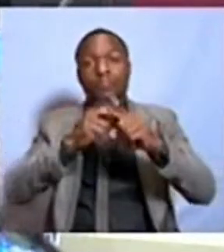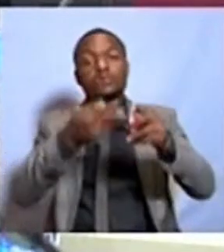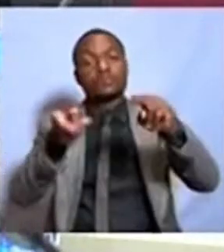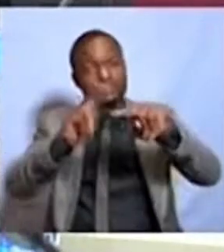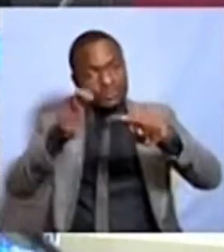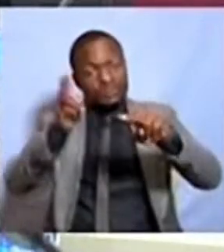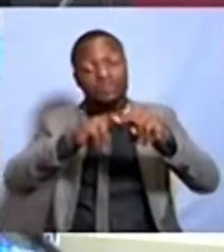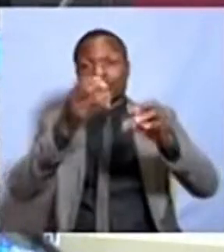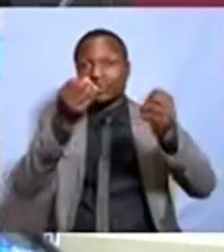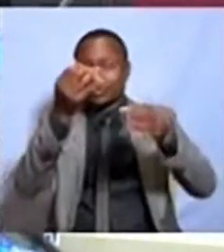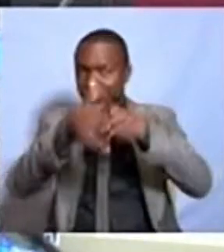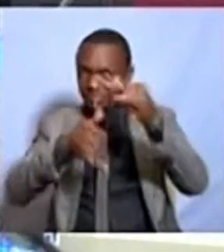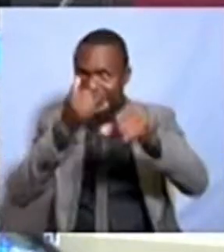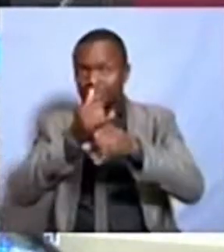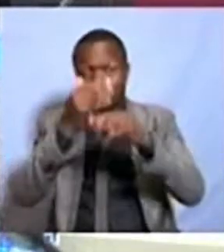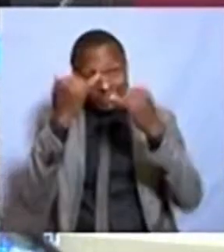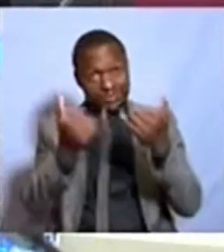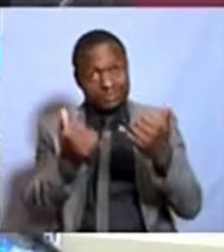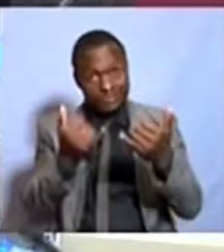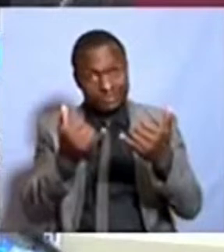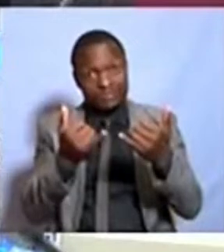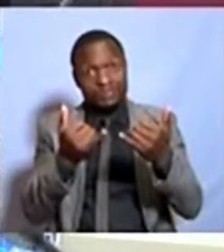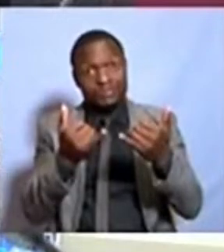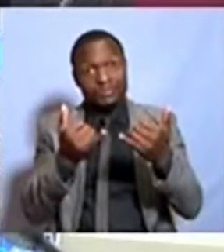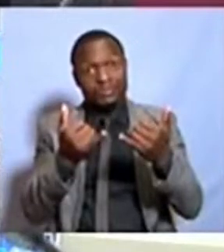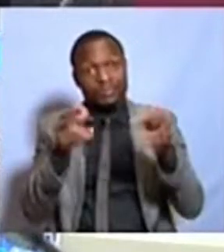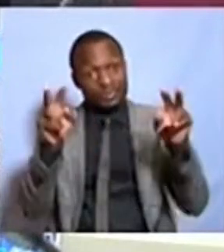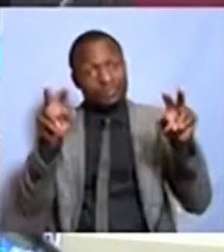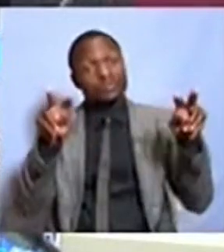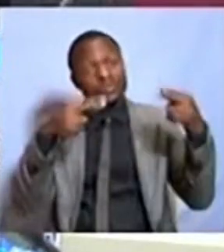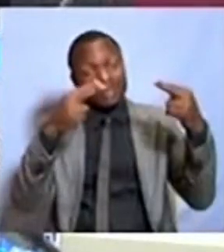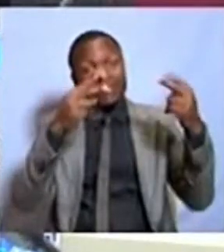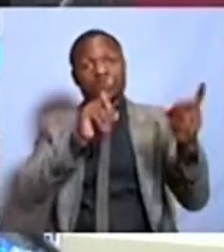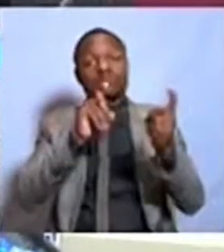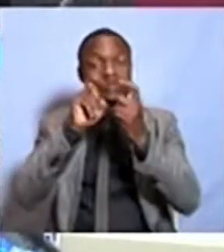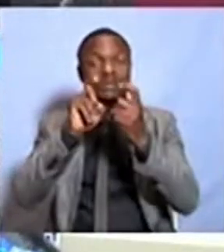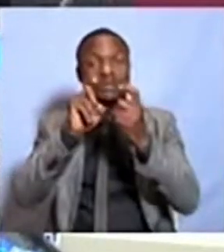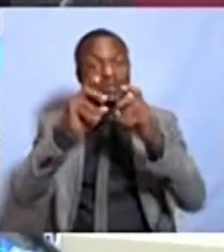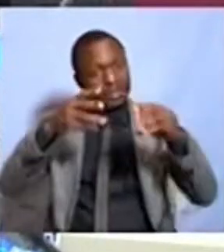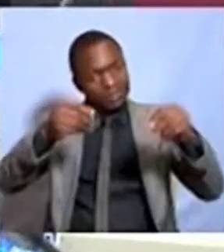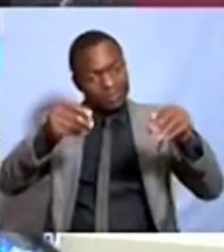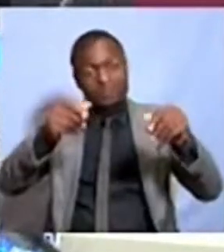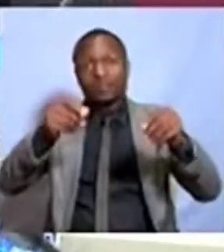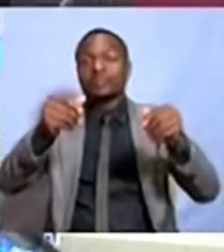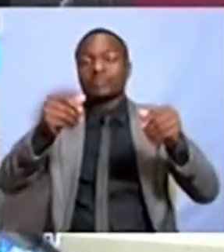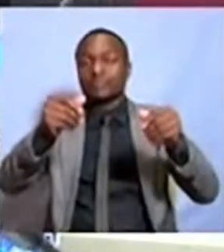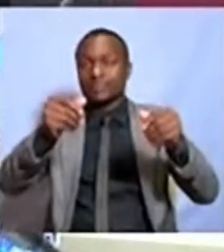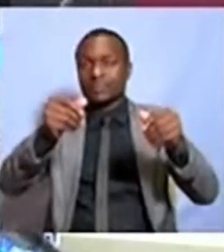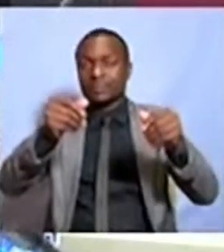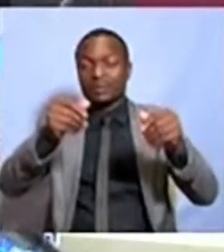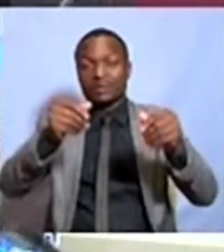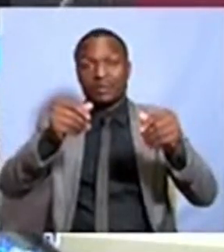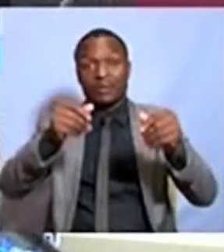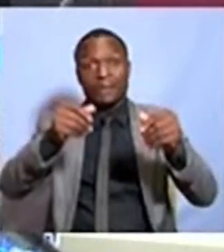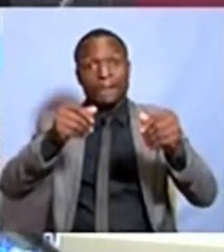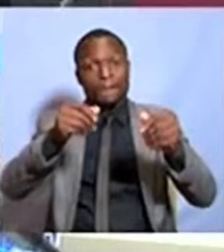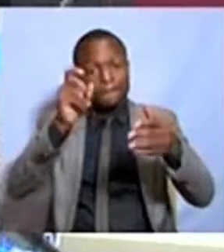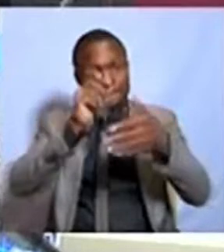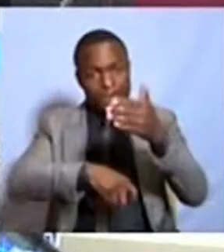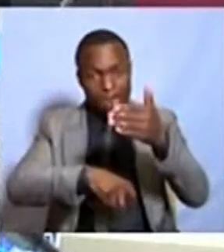then right now, currently, we're grappling with milli meal prices for about 300 kwacha, 270, about